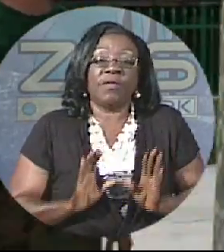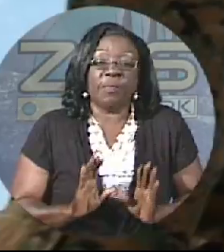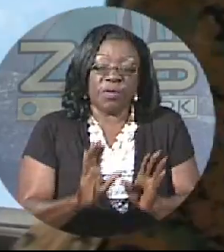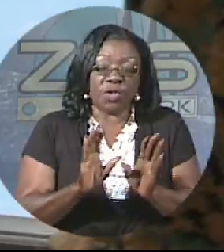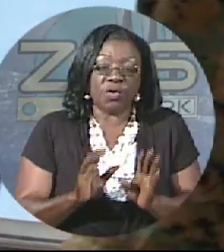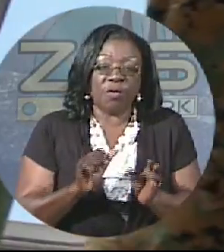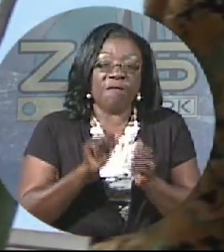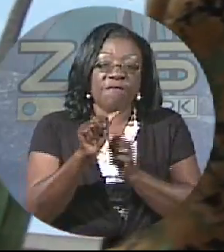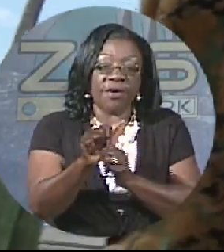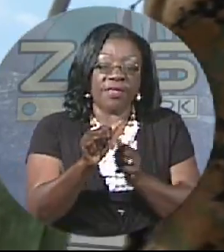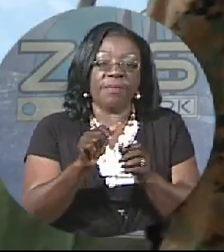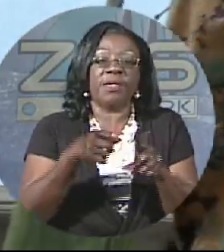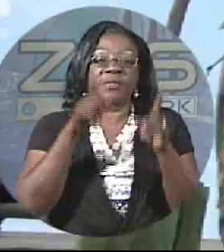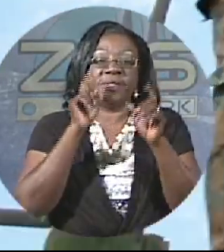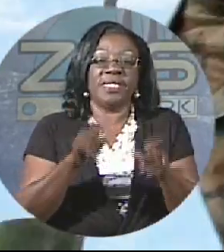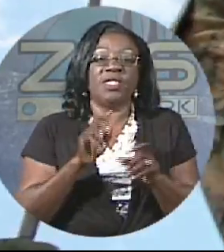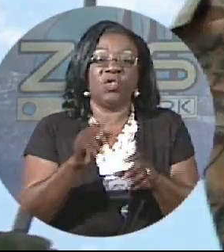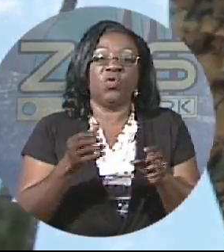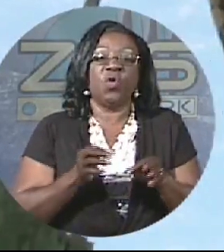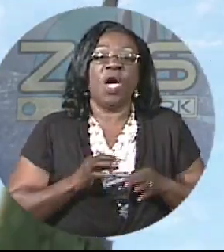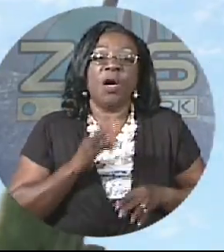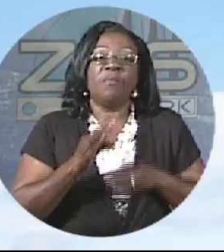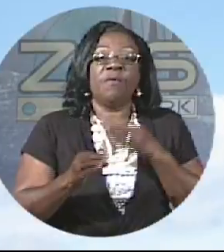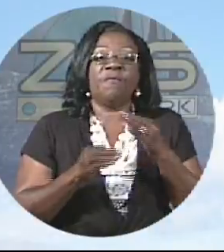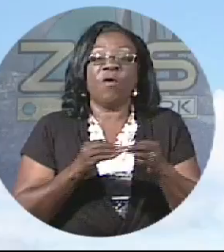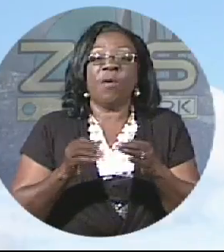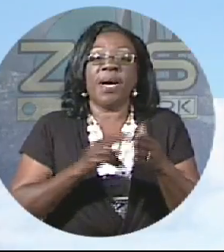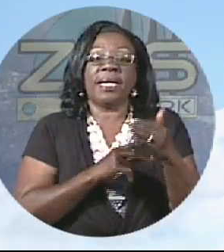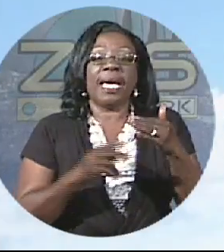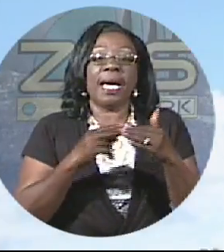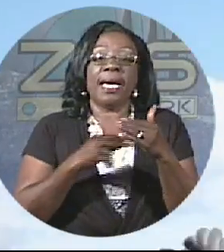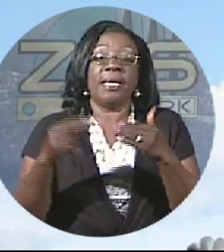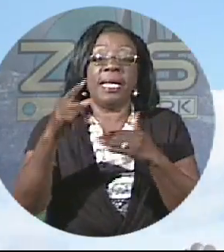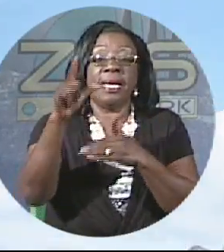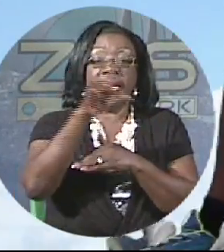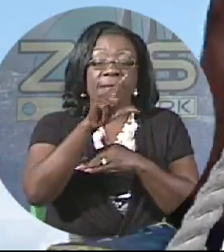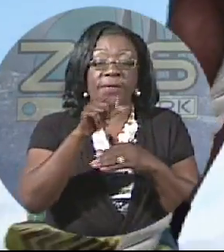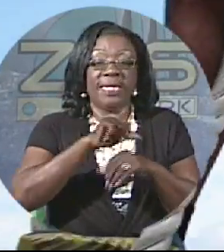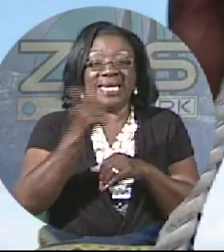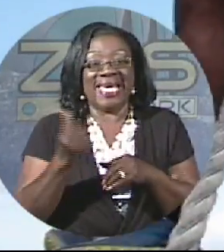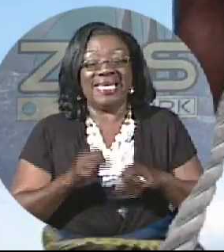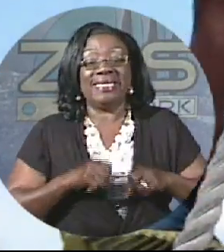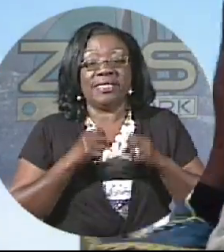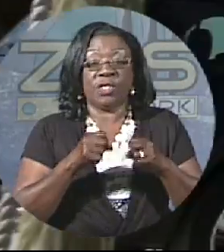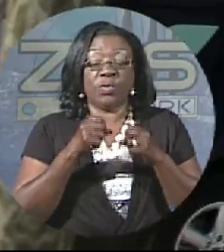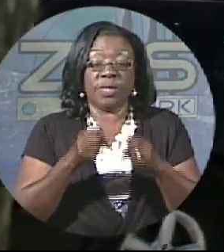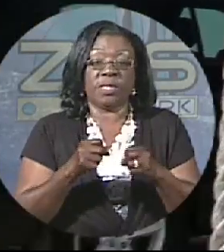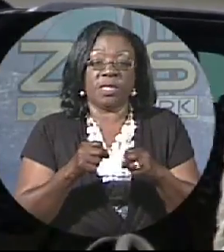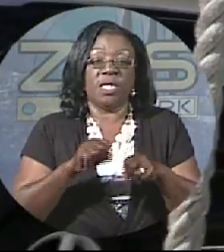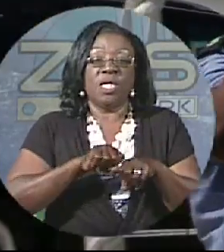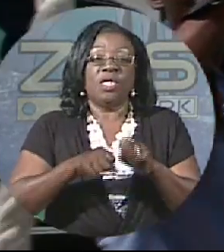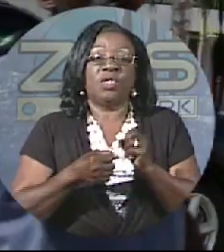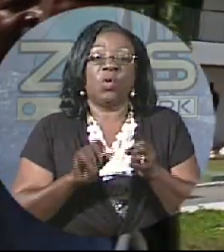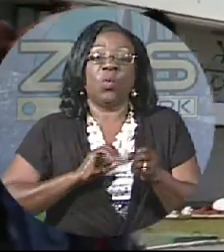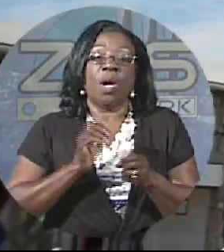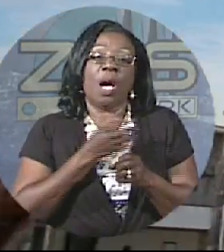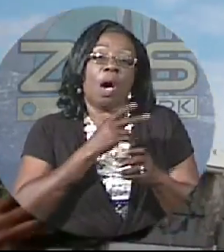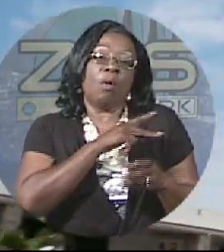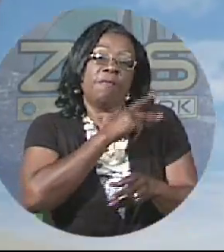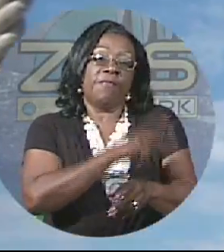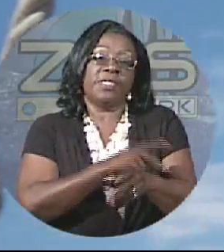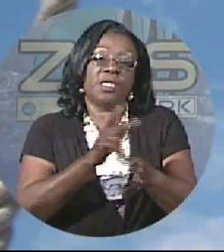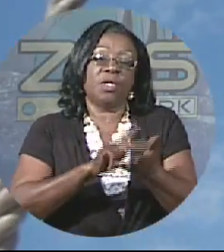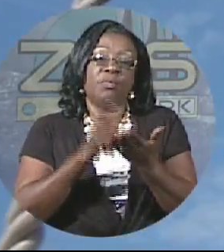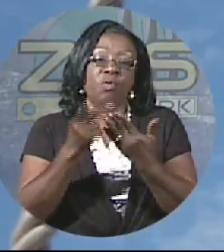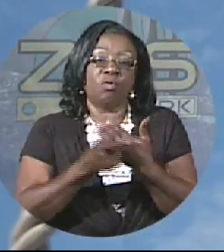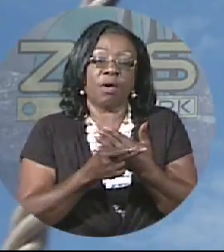further because we need you to perform at a higher level in any situation. So our physical program